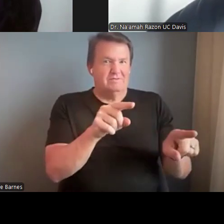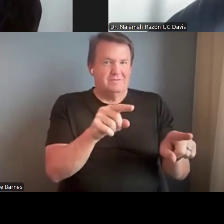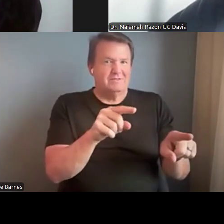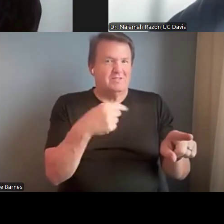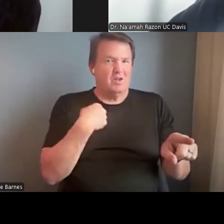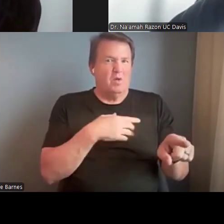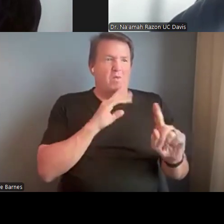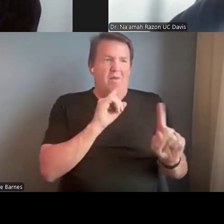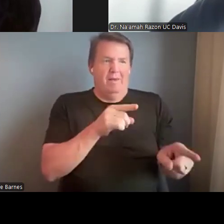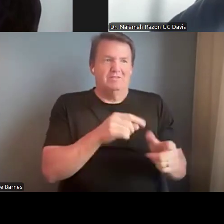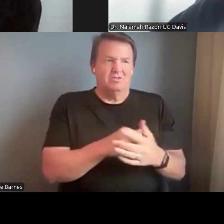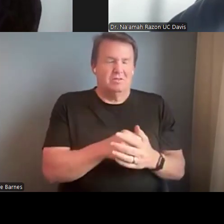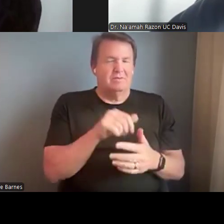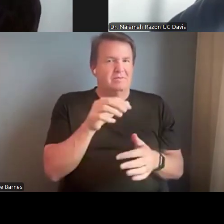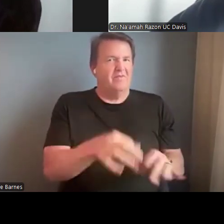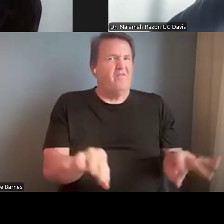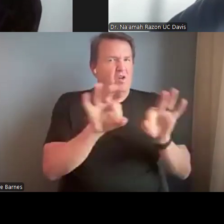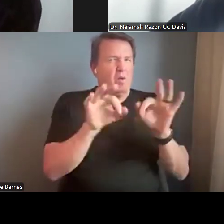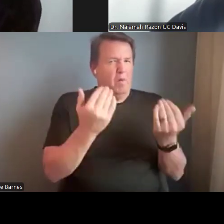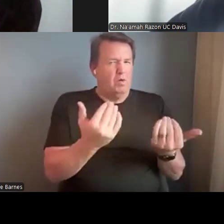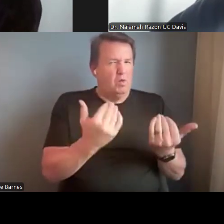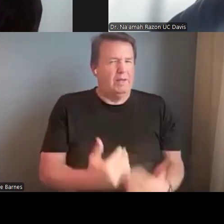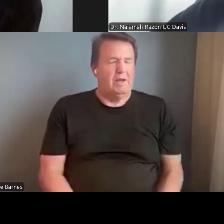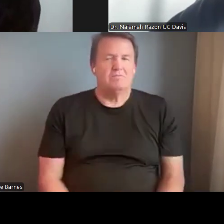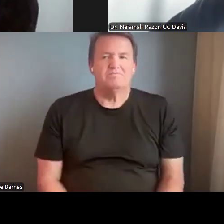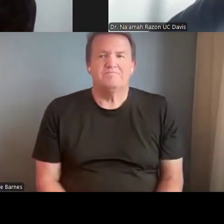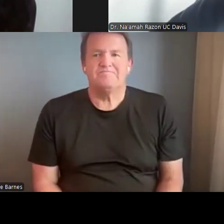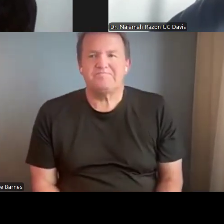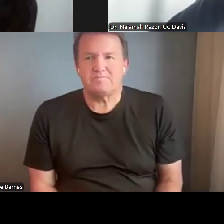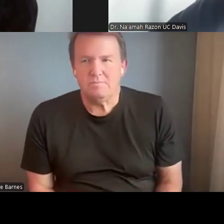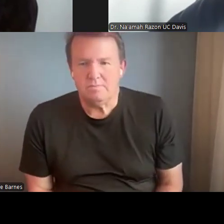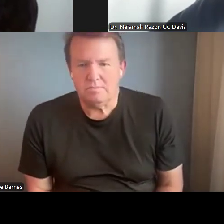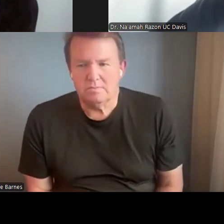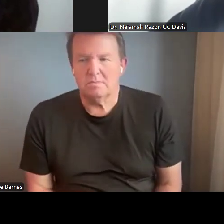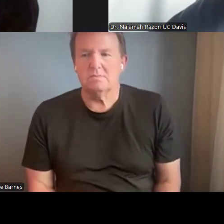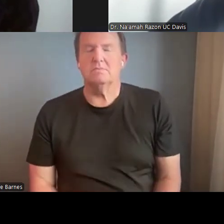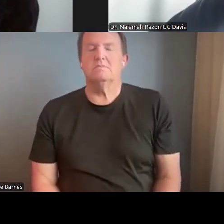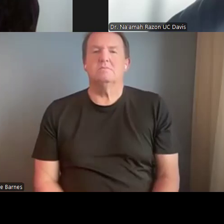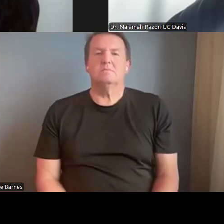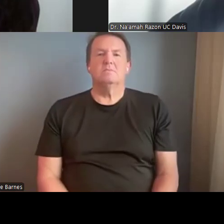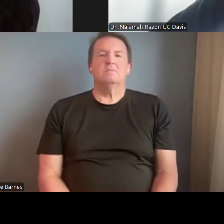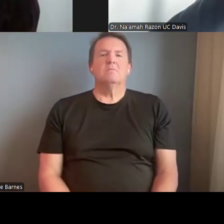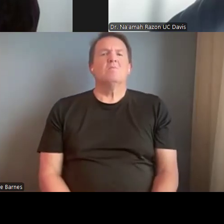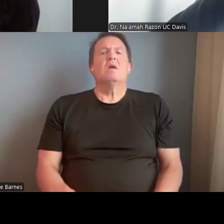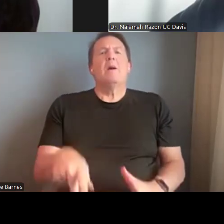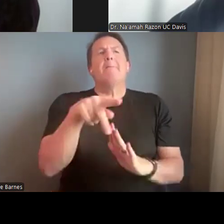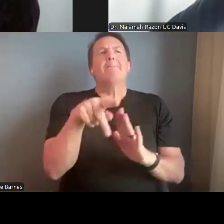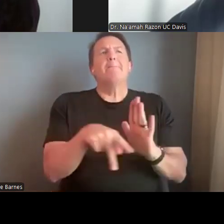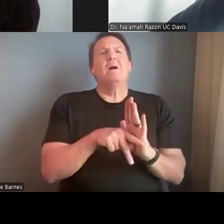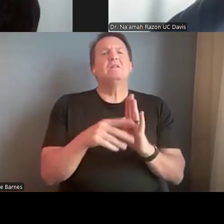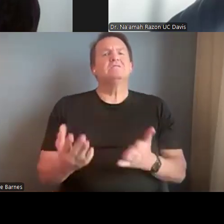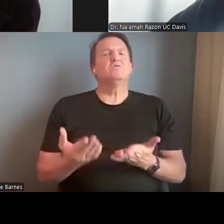important. In terms of the policy, what the recommendation would be,